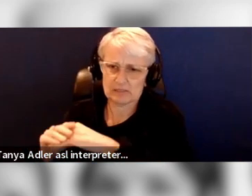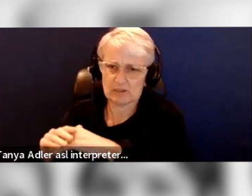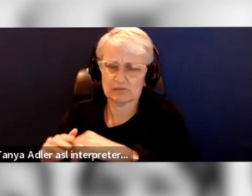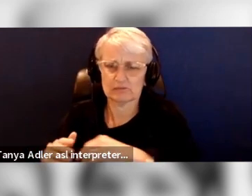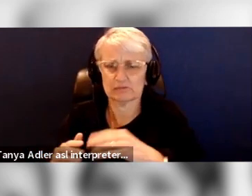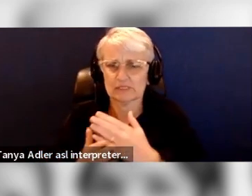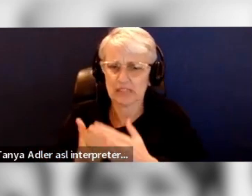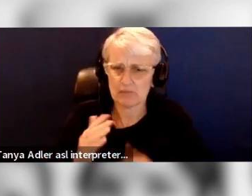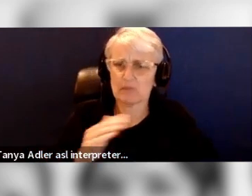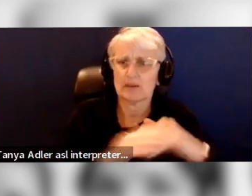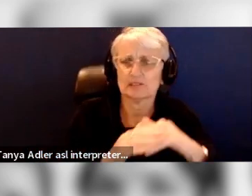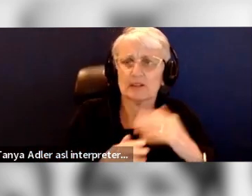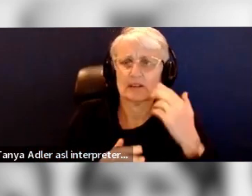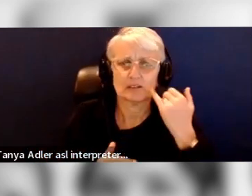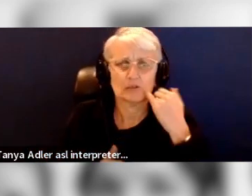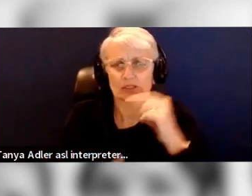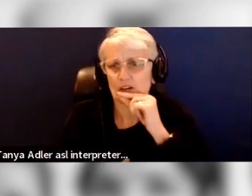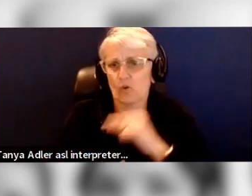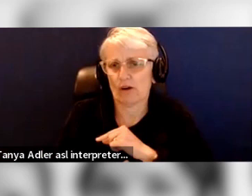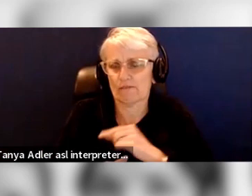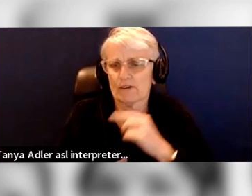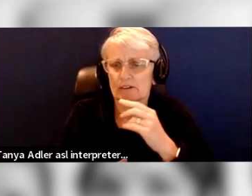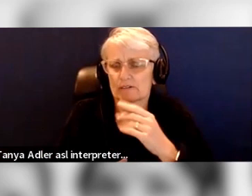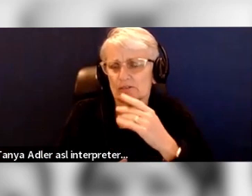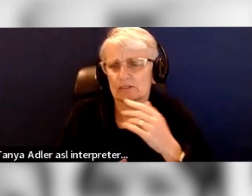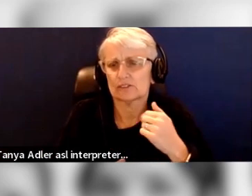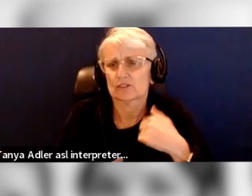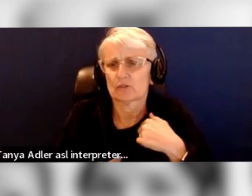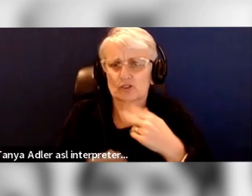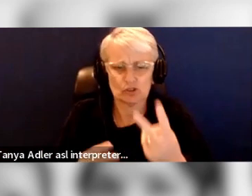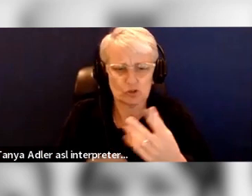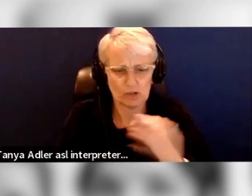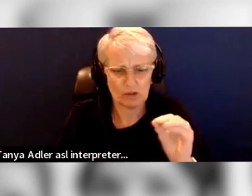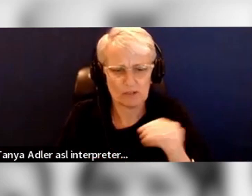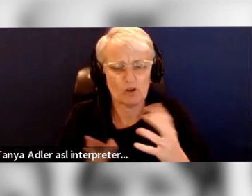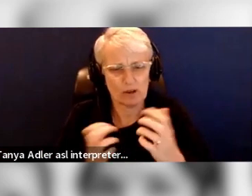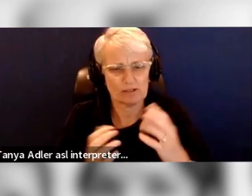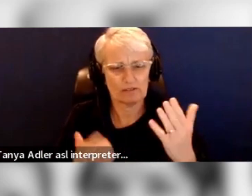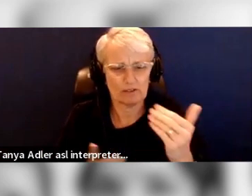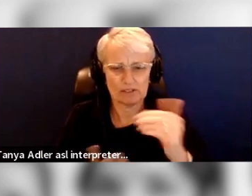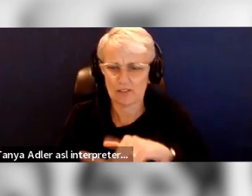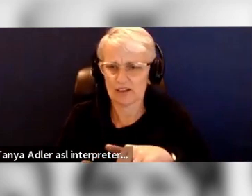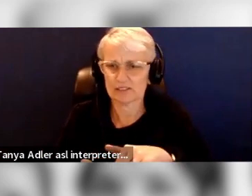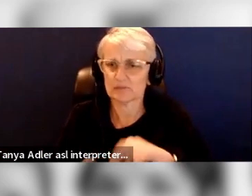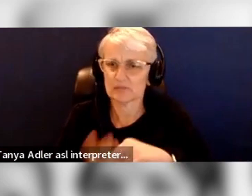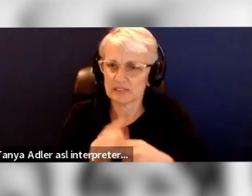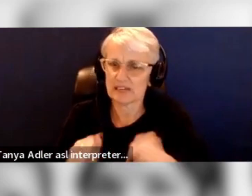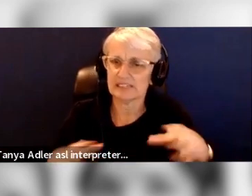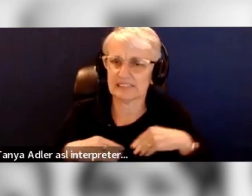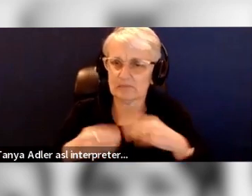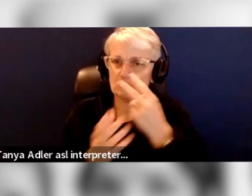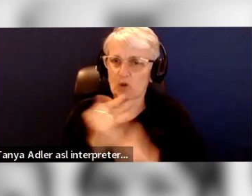Innovation Guelph, if we have companies that are asking, if we had 2 companies that were asking for $15,000, we would be able to take both of them if they